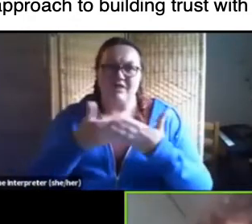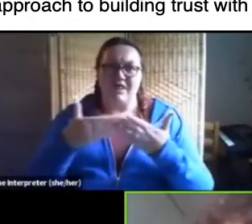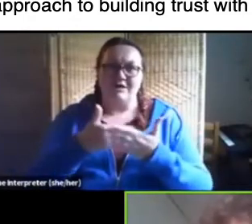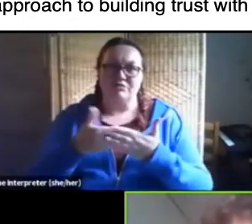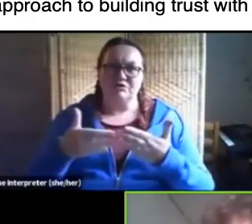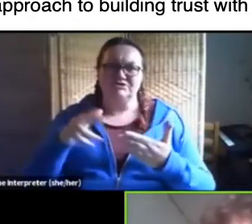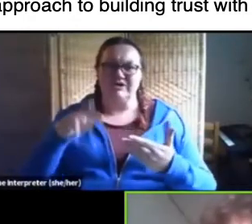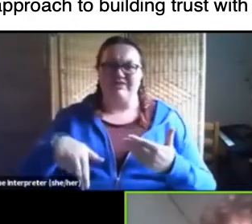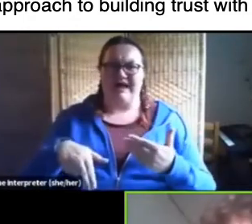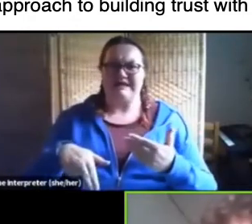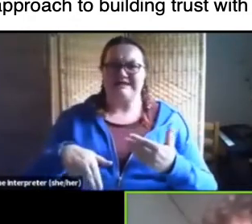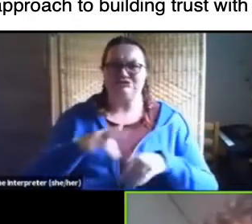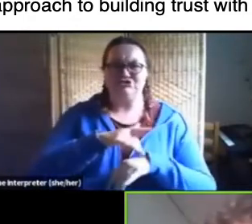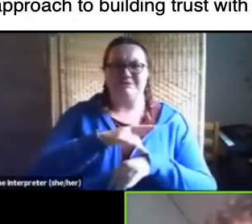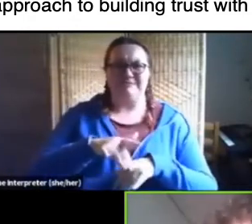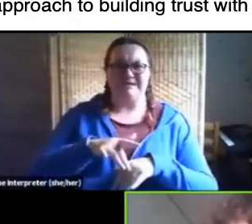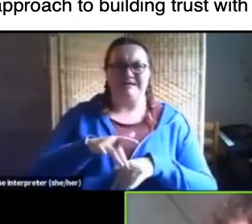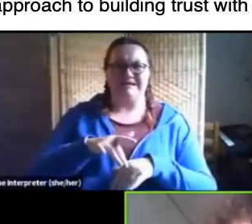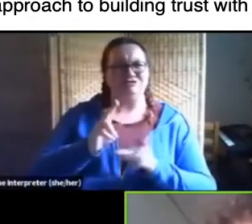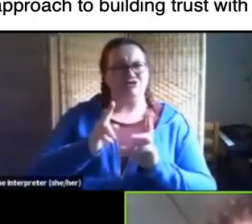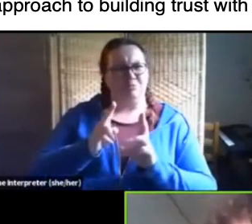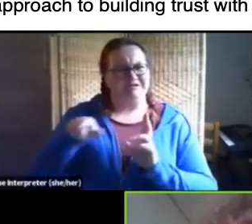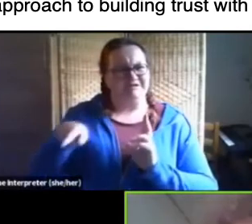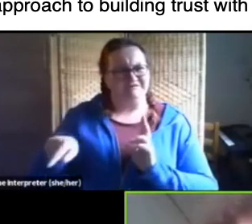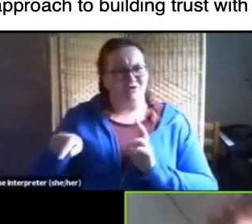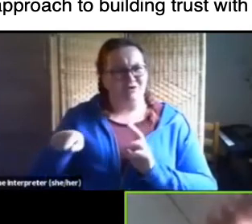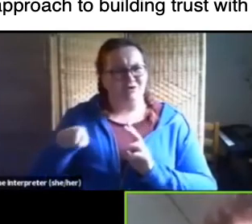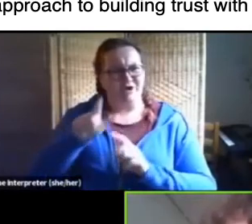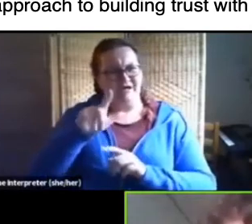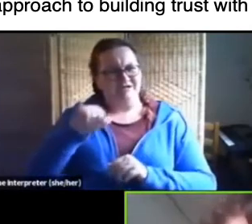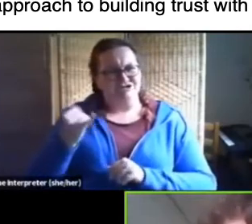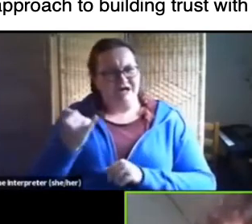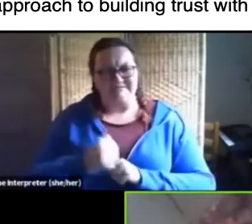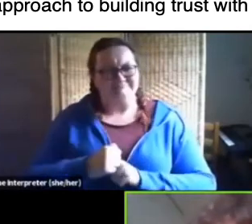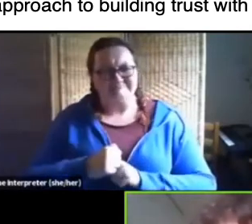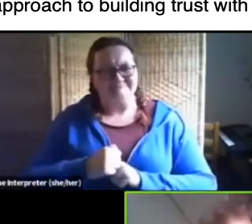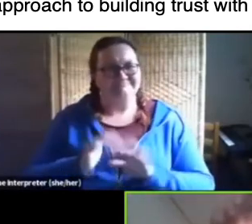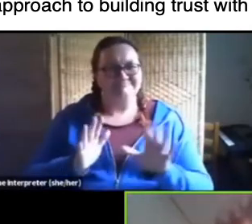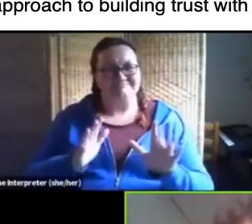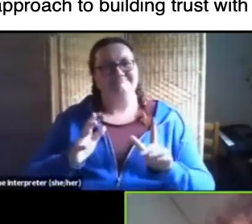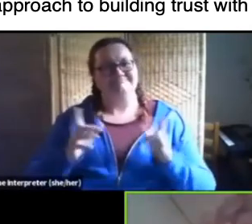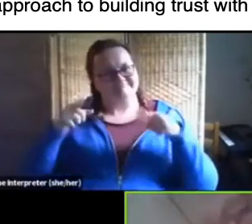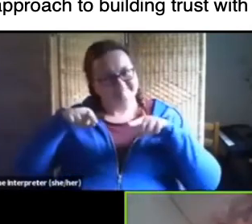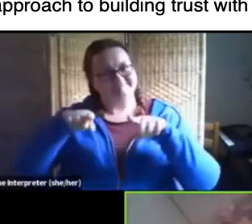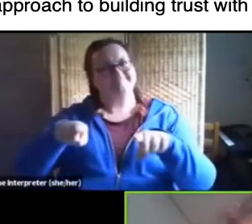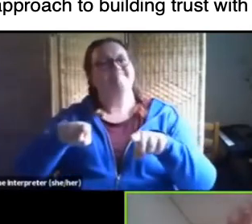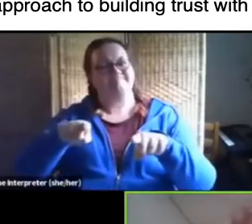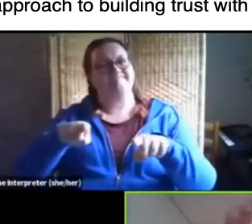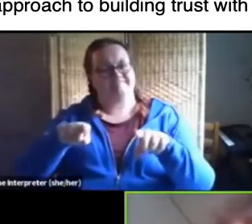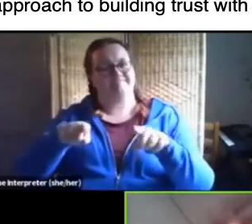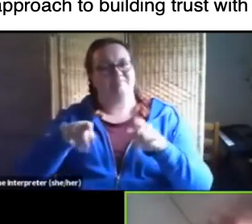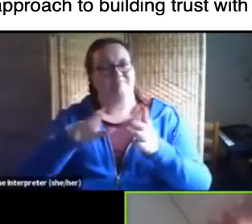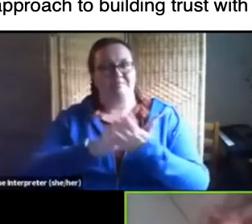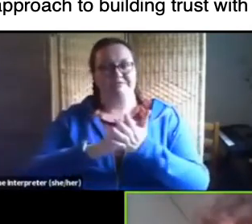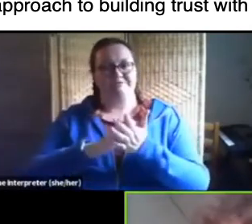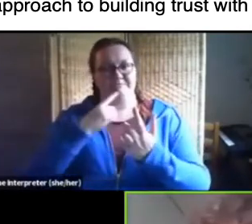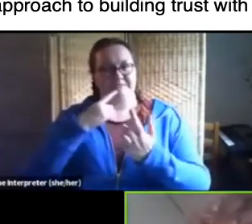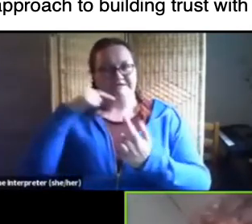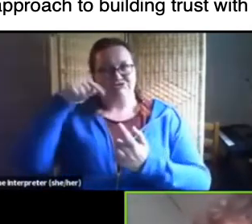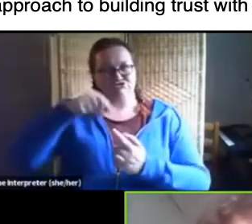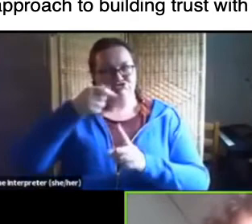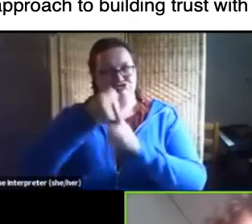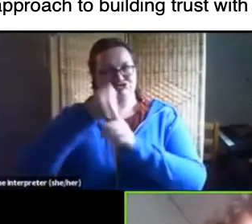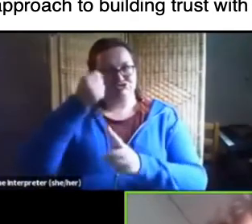Jamie just kind of interpreting what LJ is saying. We want to put a message out of like, hello, we're colleagues and you're both welcome to